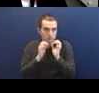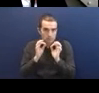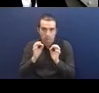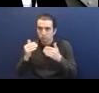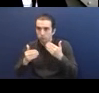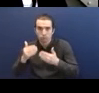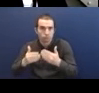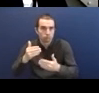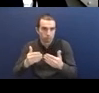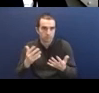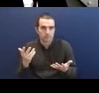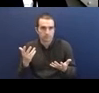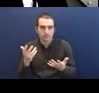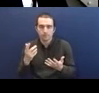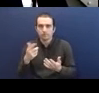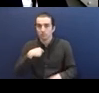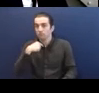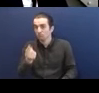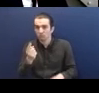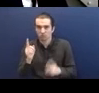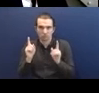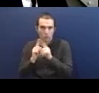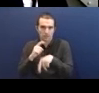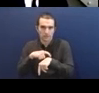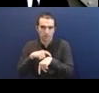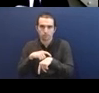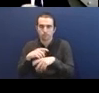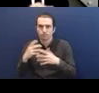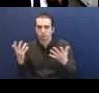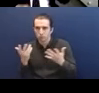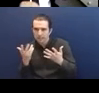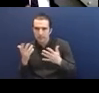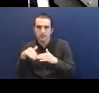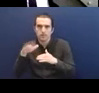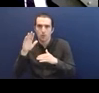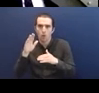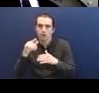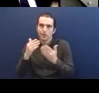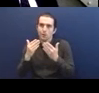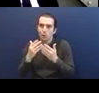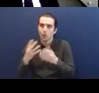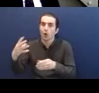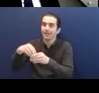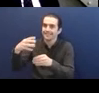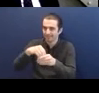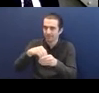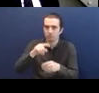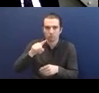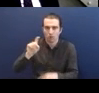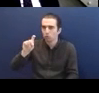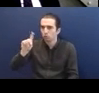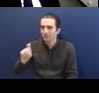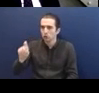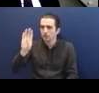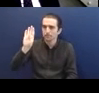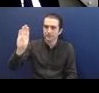If not, mute, please. What more could be done to make the school more inclusive? B. So what else